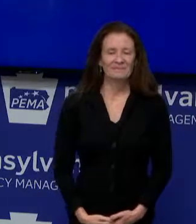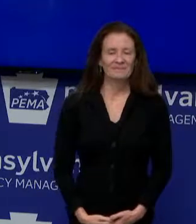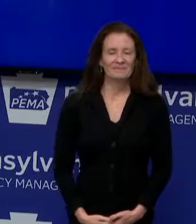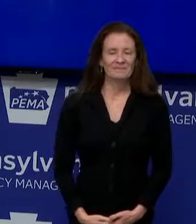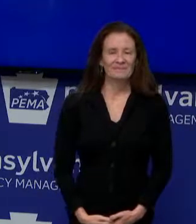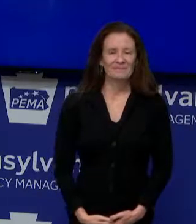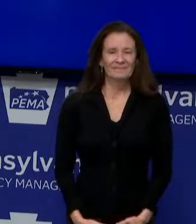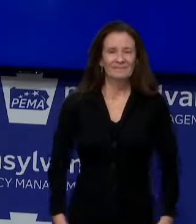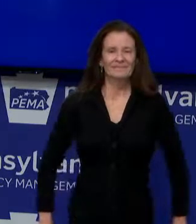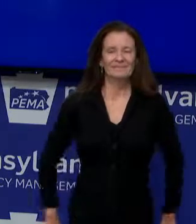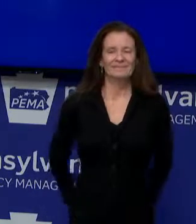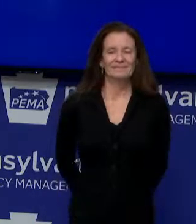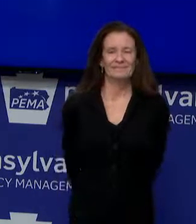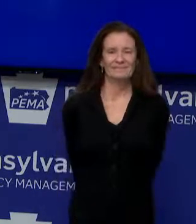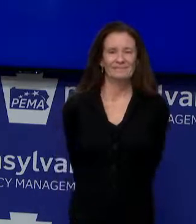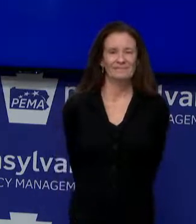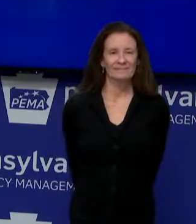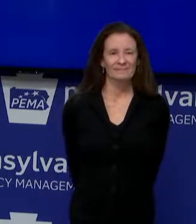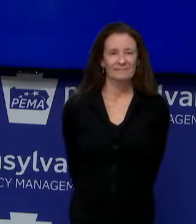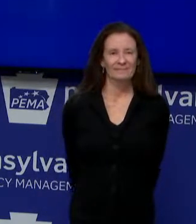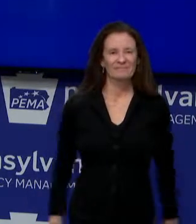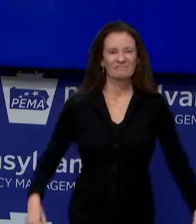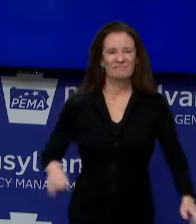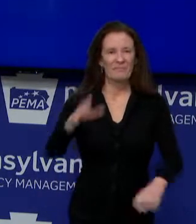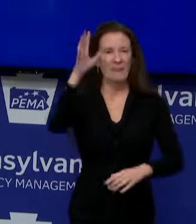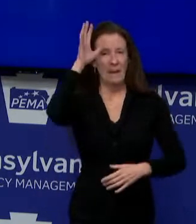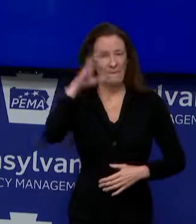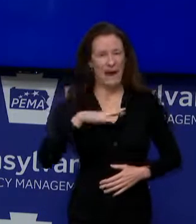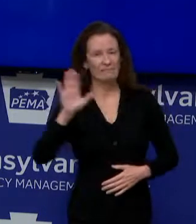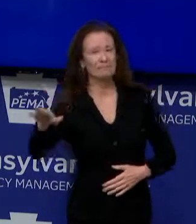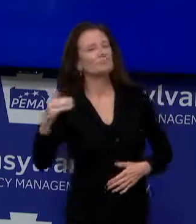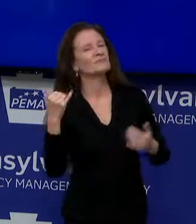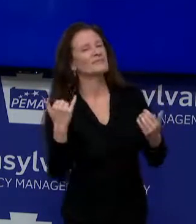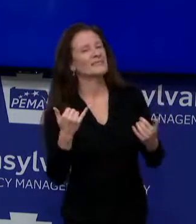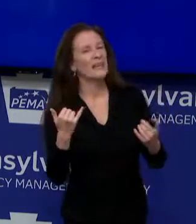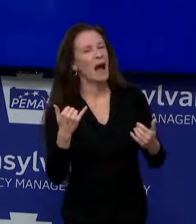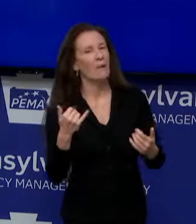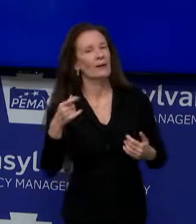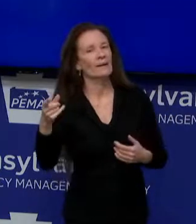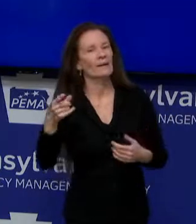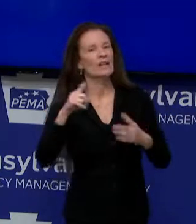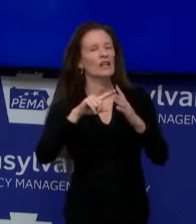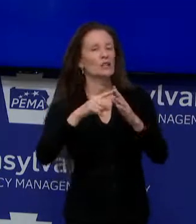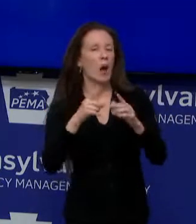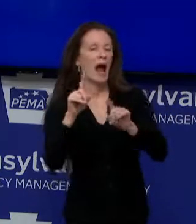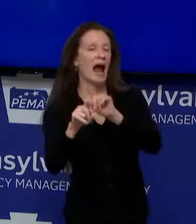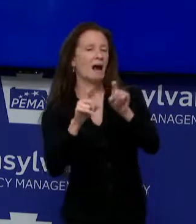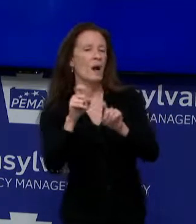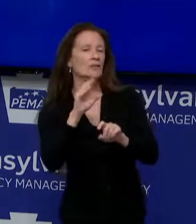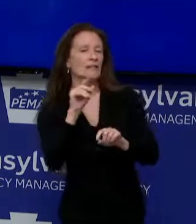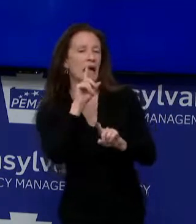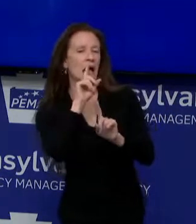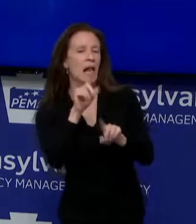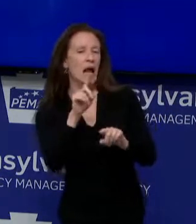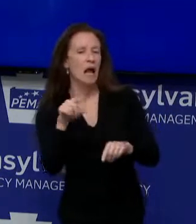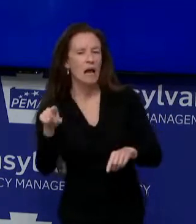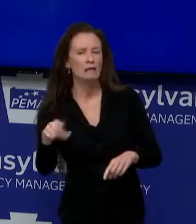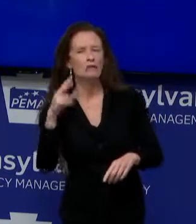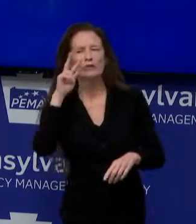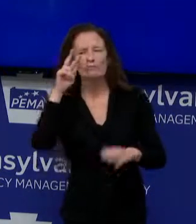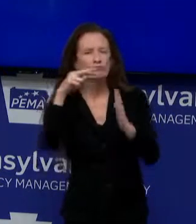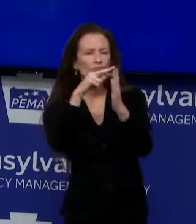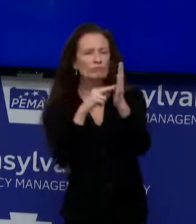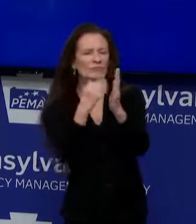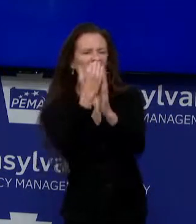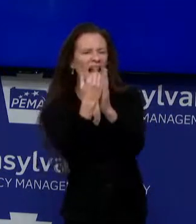you. Okay, we will now begin the Q&A portion of our press conference. Please keep an eye on the chat feature as you will see the reporter who is to ask their question and the reporter